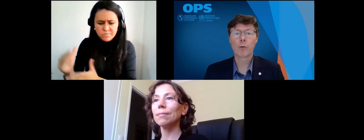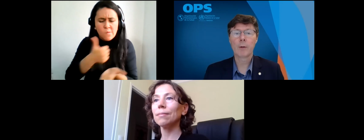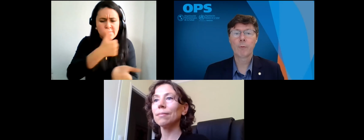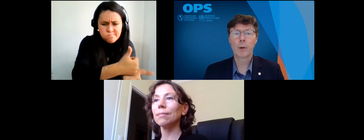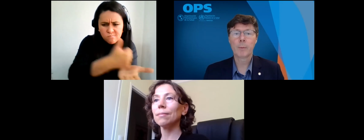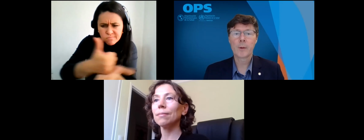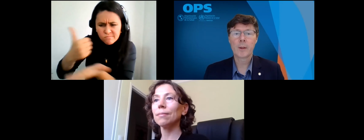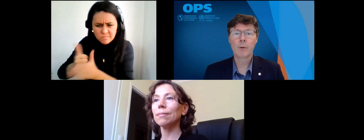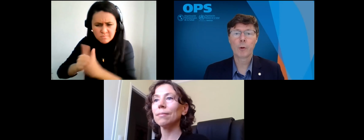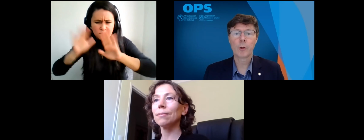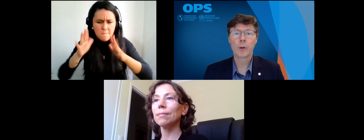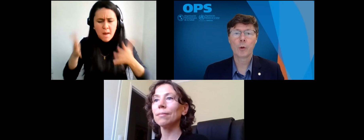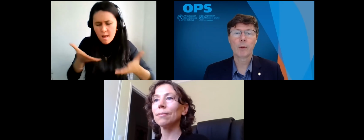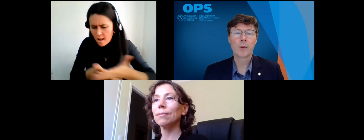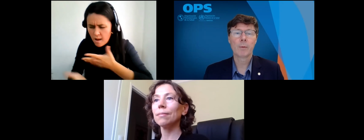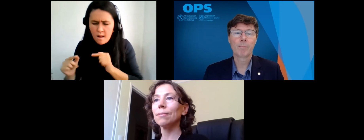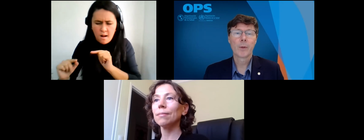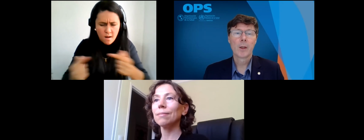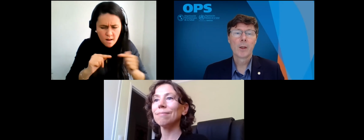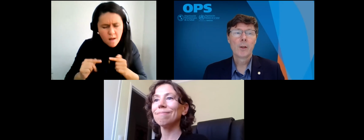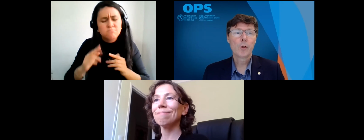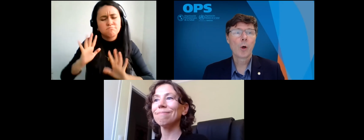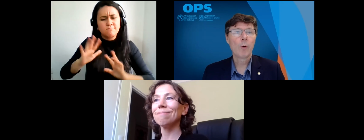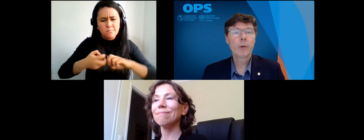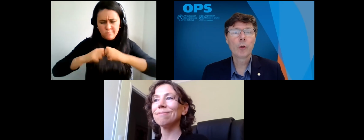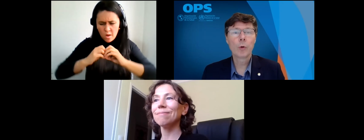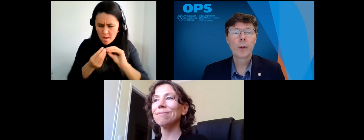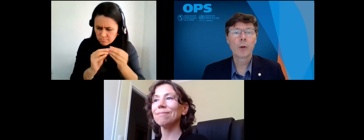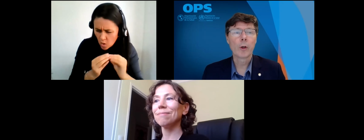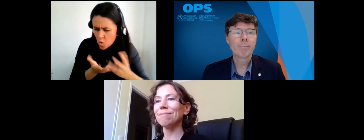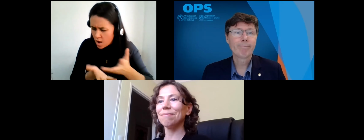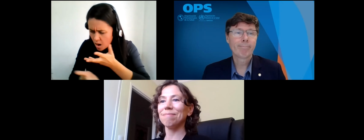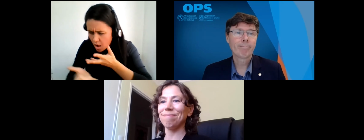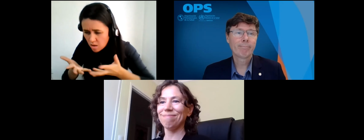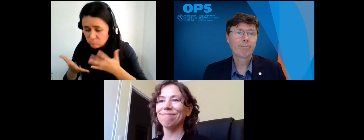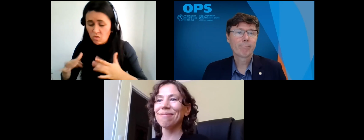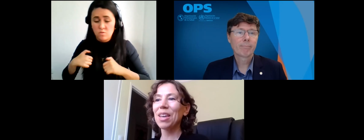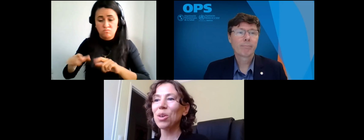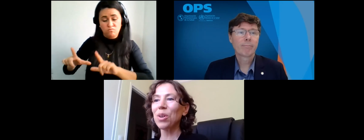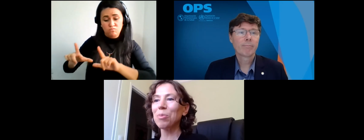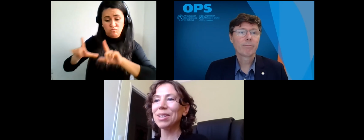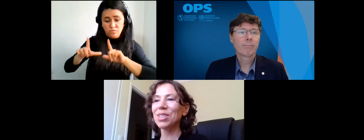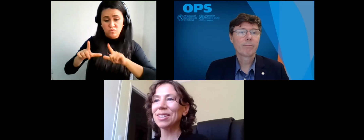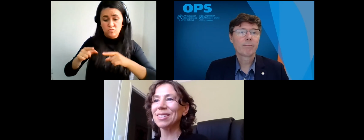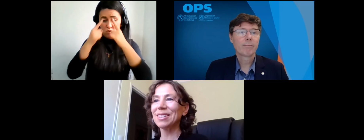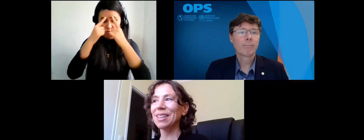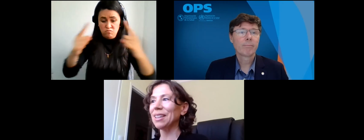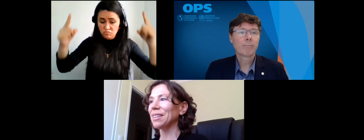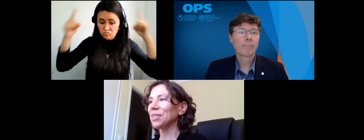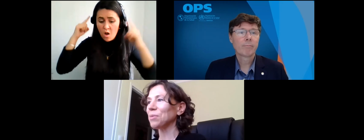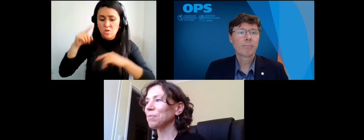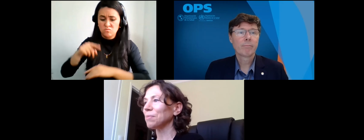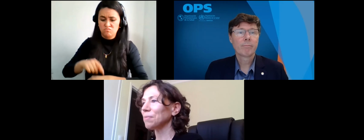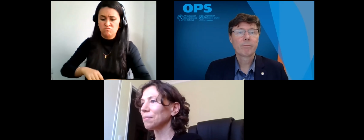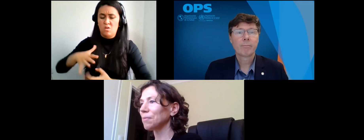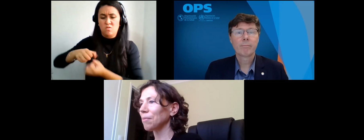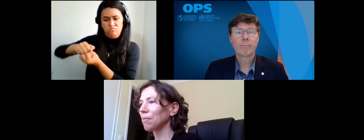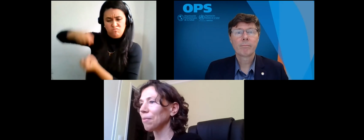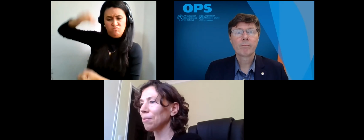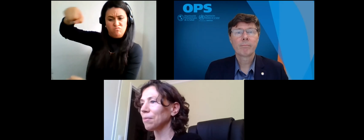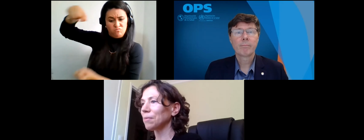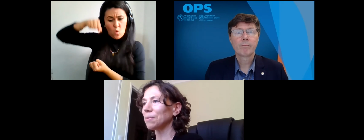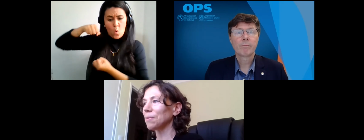master's degree from Stanford University. So over to you, Theodora. Thank you very much.